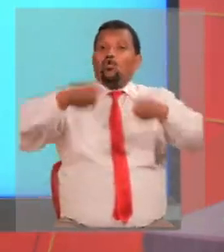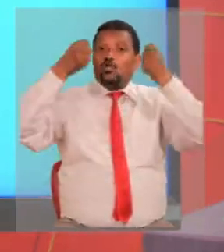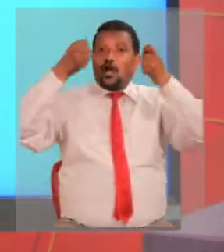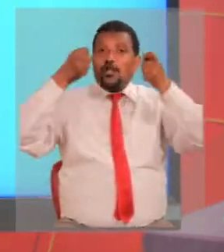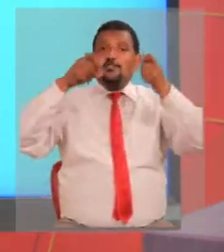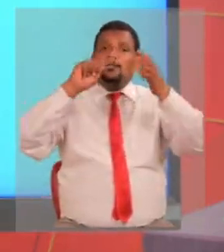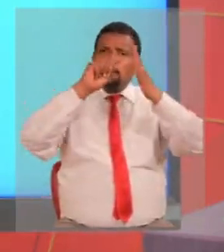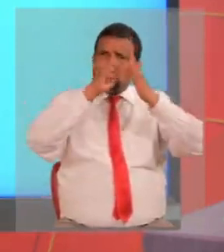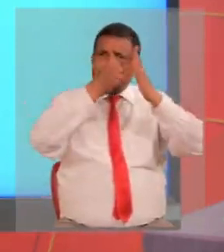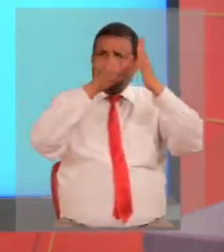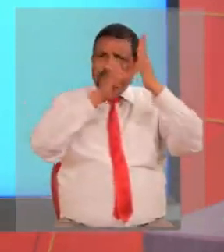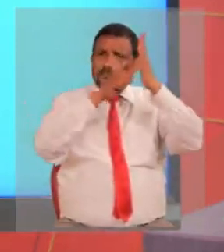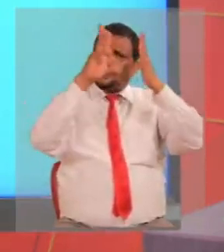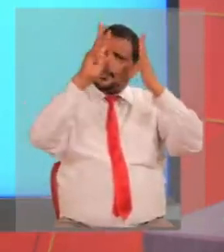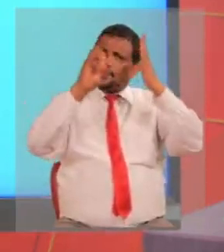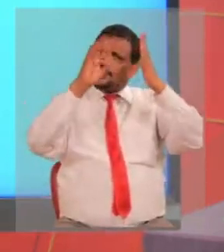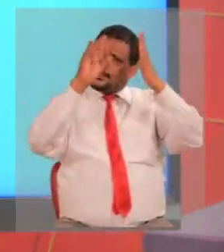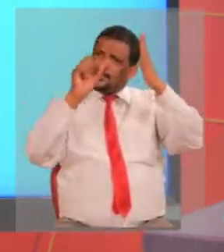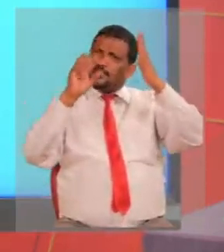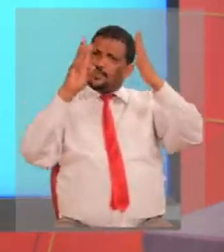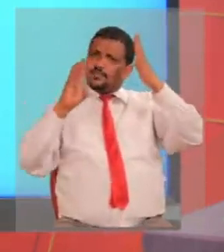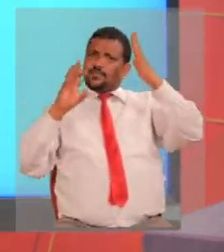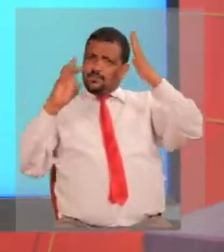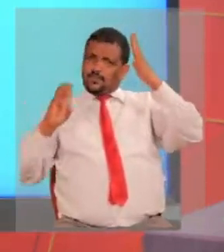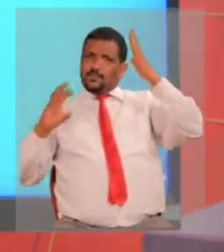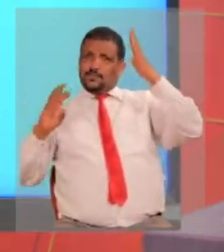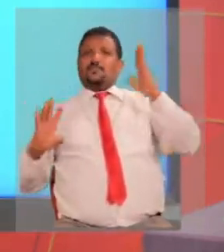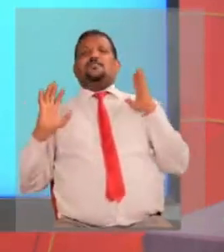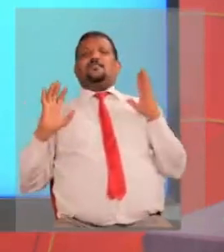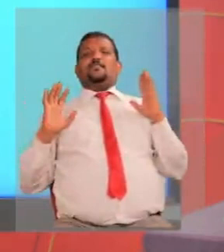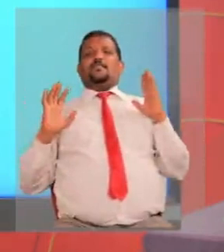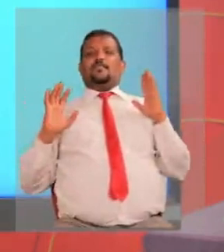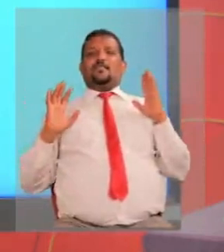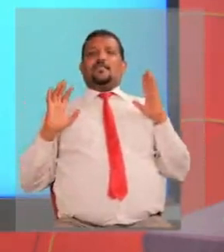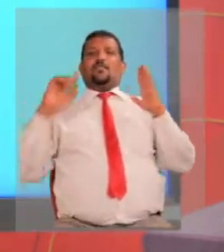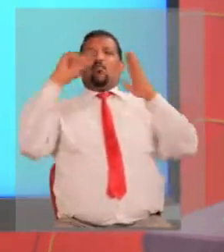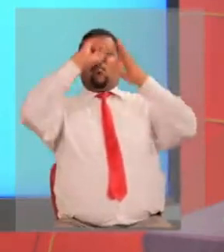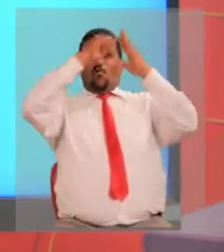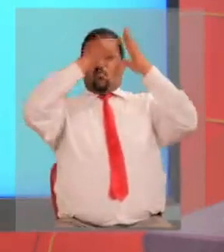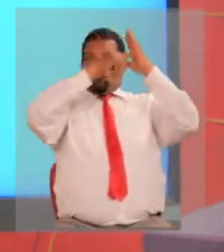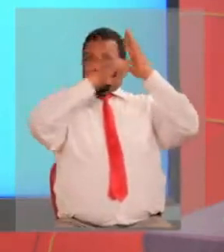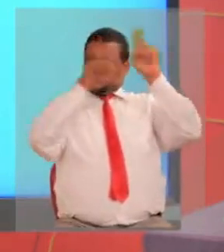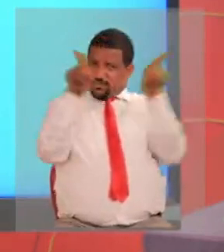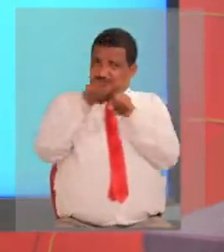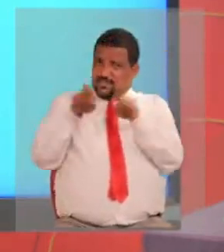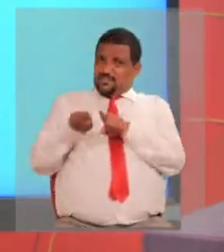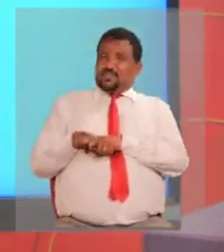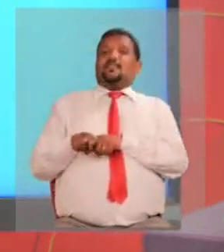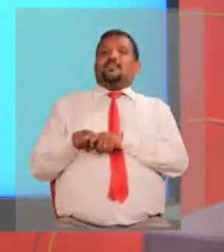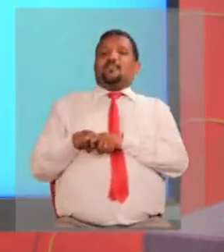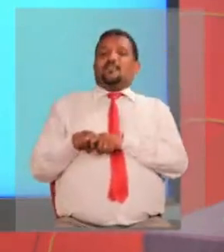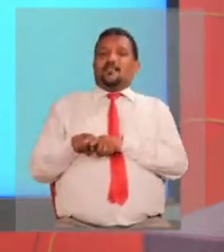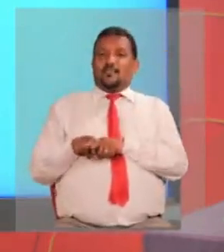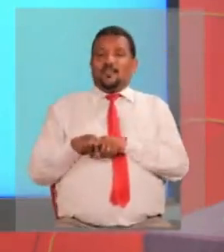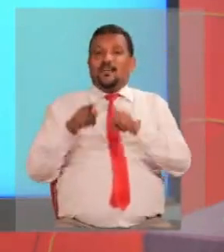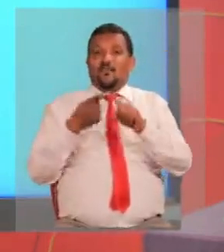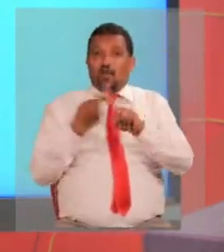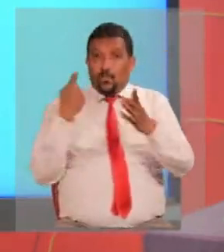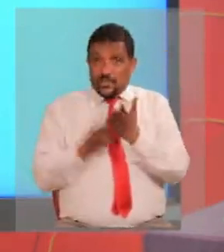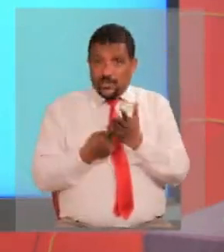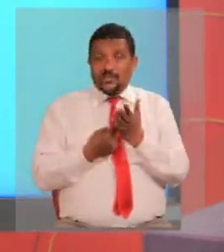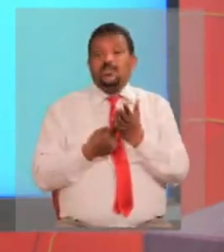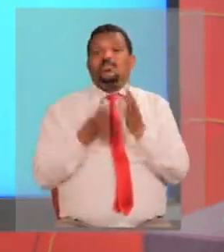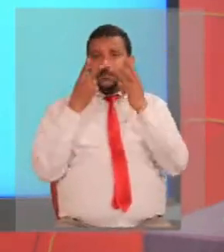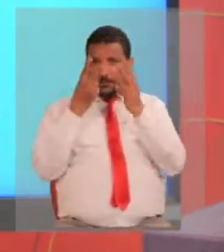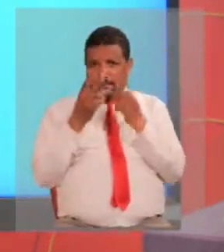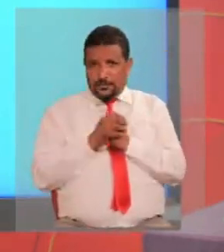60 at this point, it is 60 at this point, and again it is 60 at this point. Now from this,